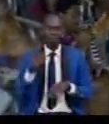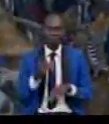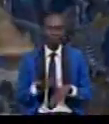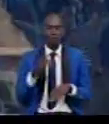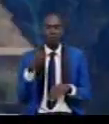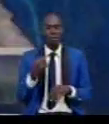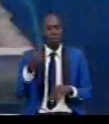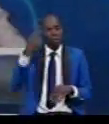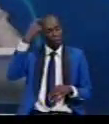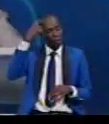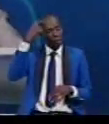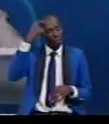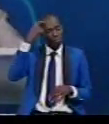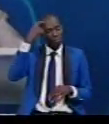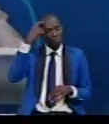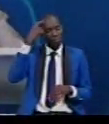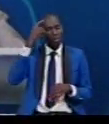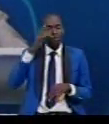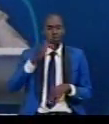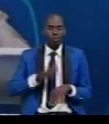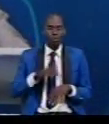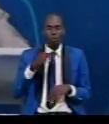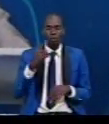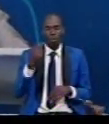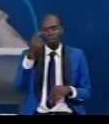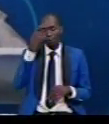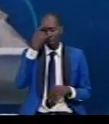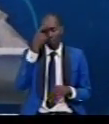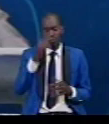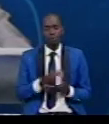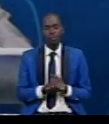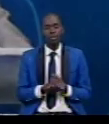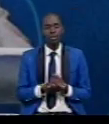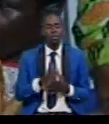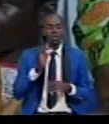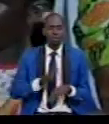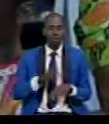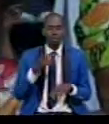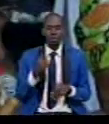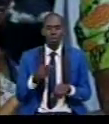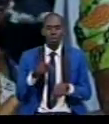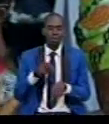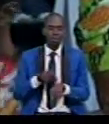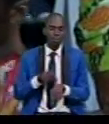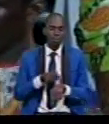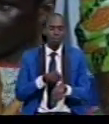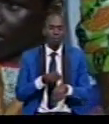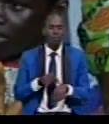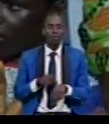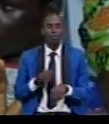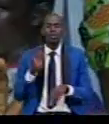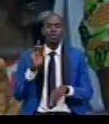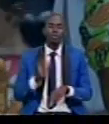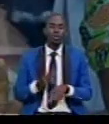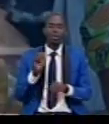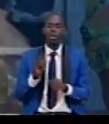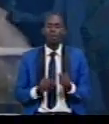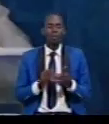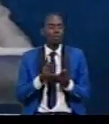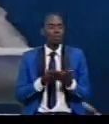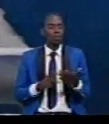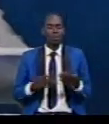brain, touch the mind, touch the bones, touch every part of their